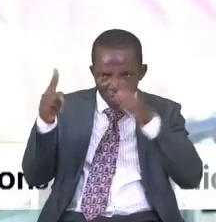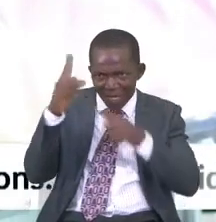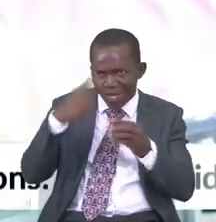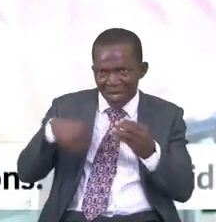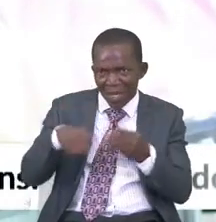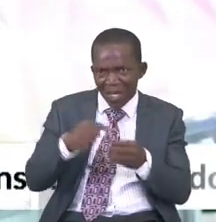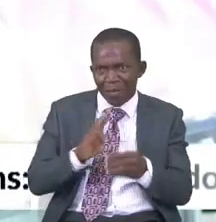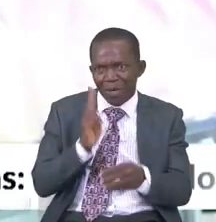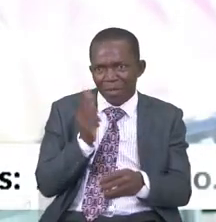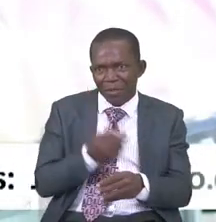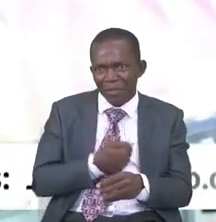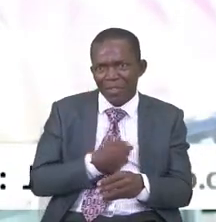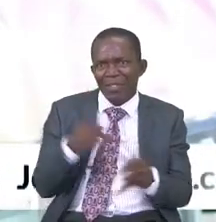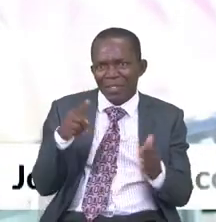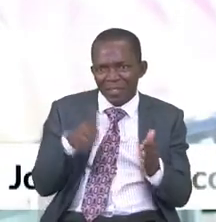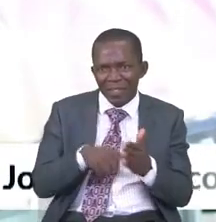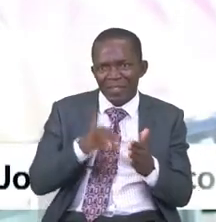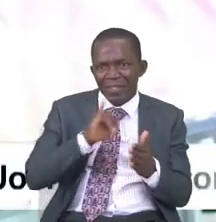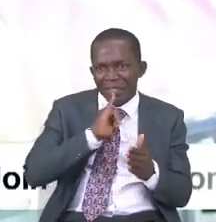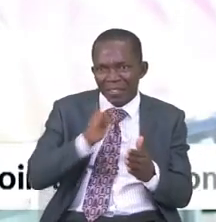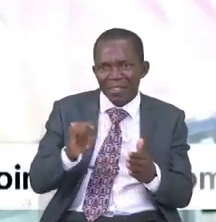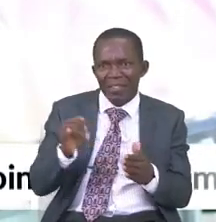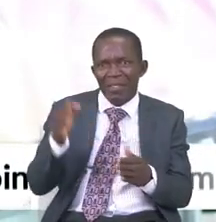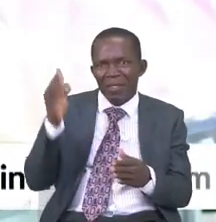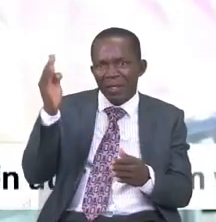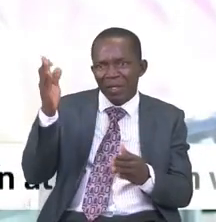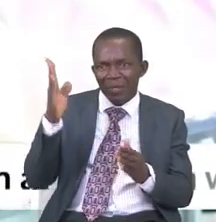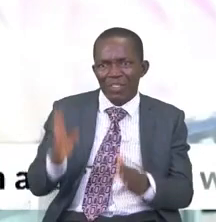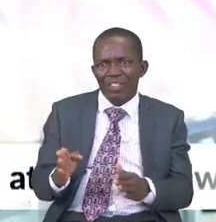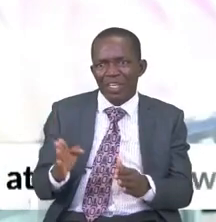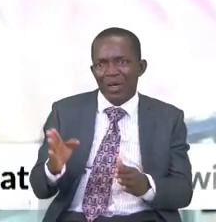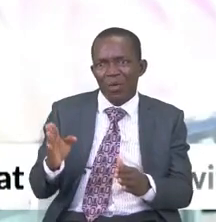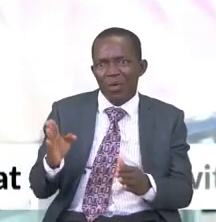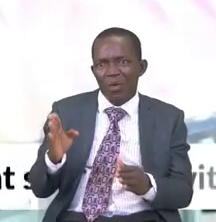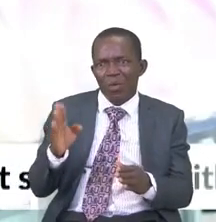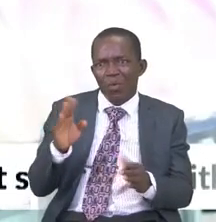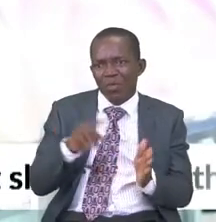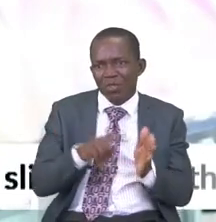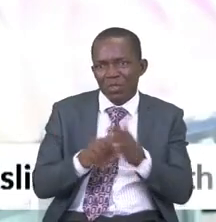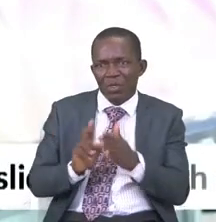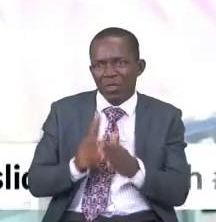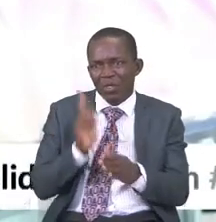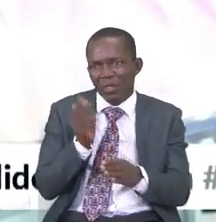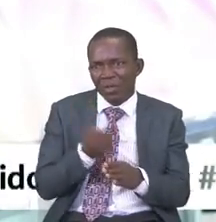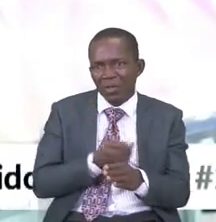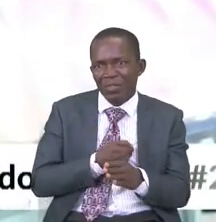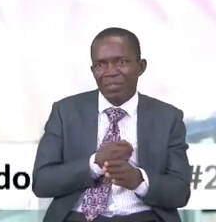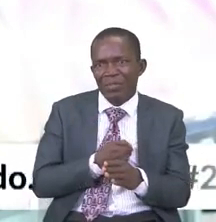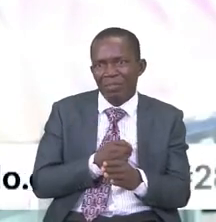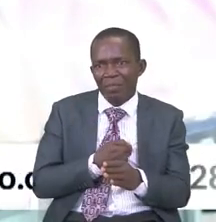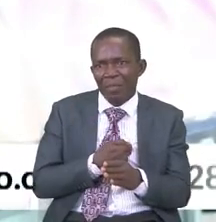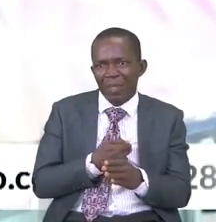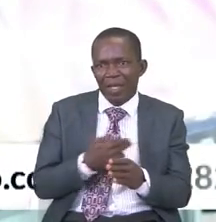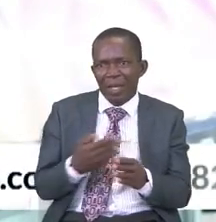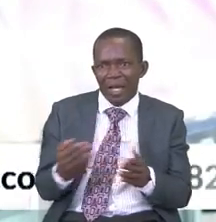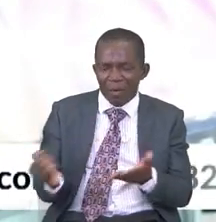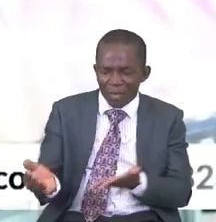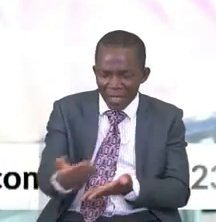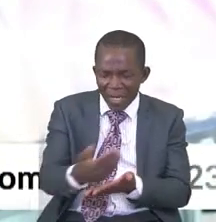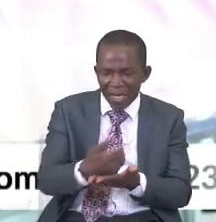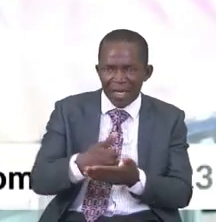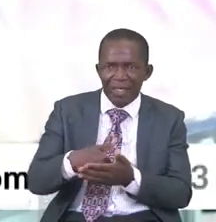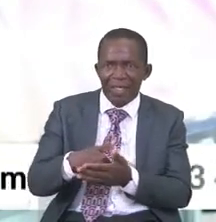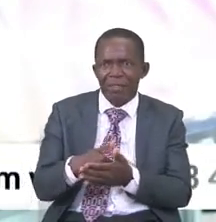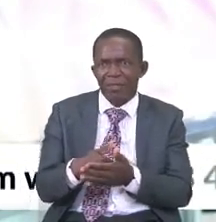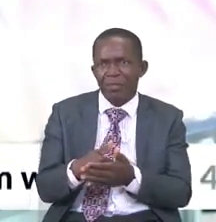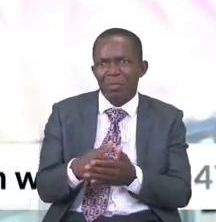pastor compelling him to do things. This is Christ again. Weeping over Jerusalem, I would have gathered you, but